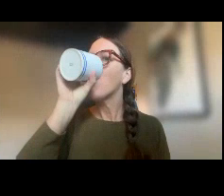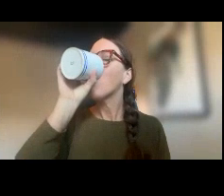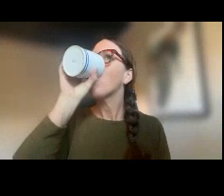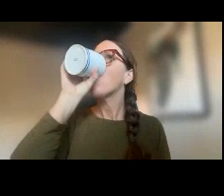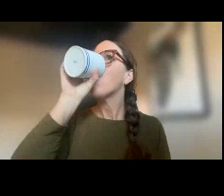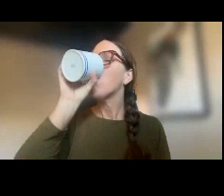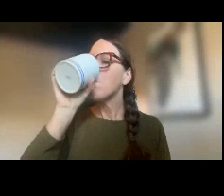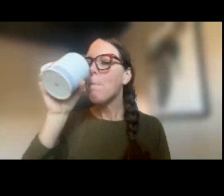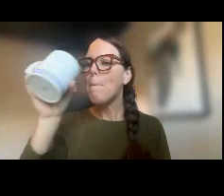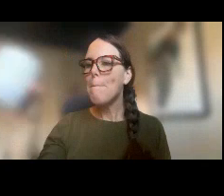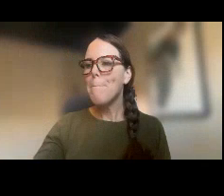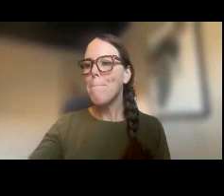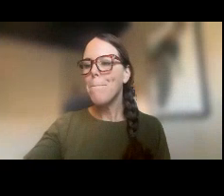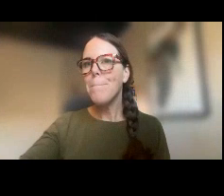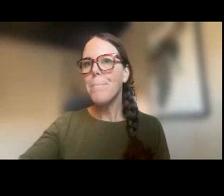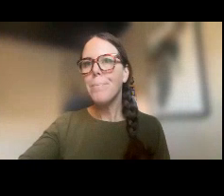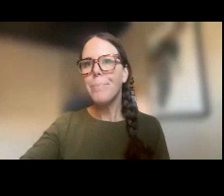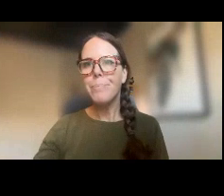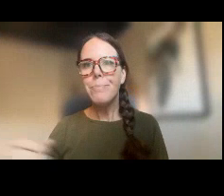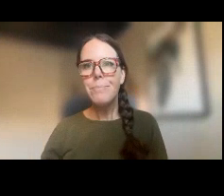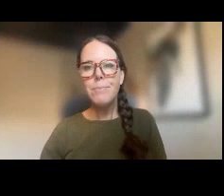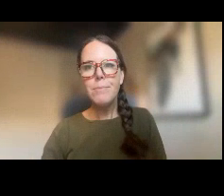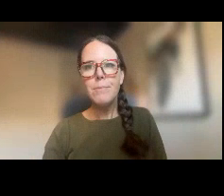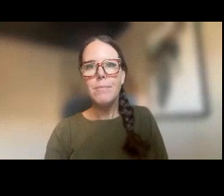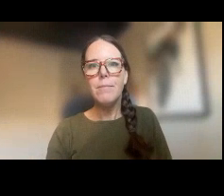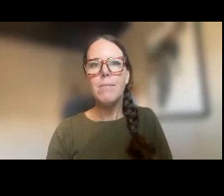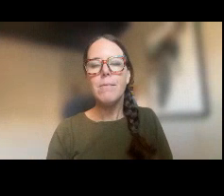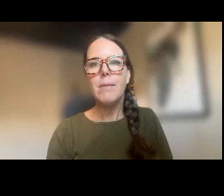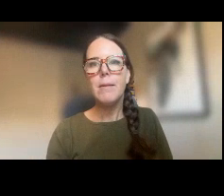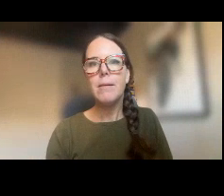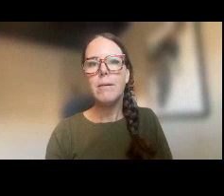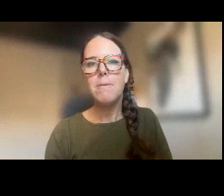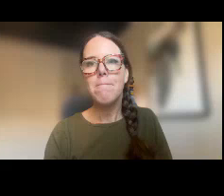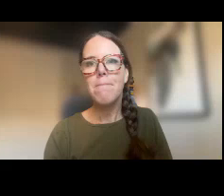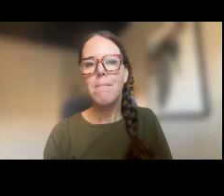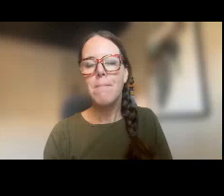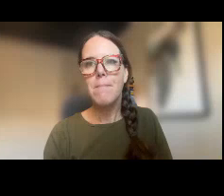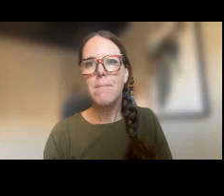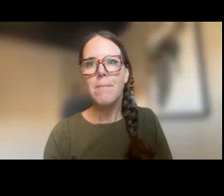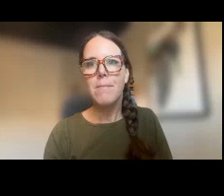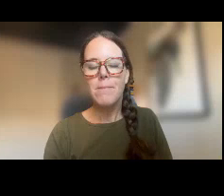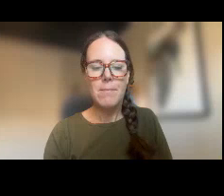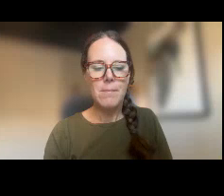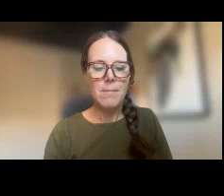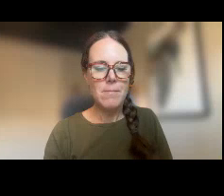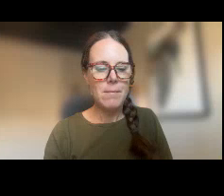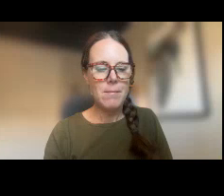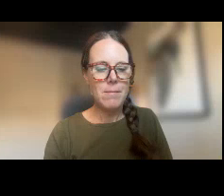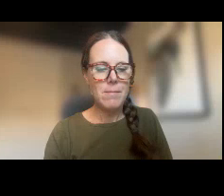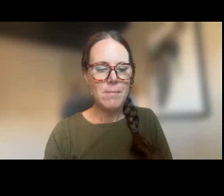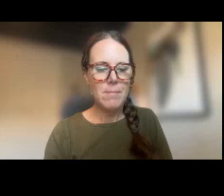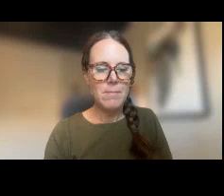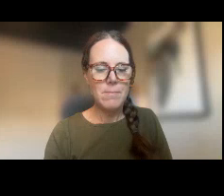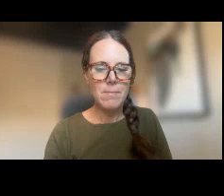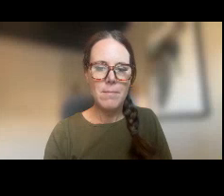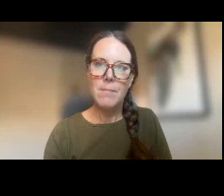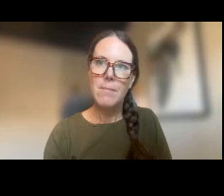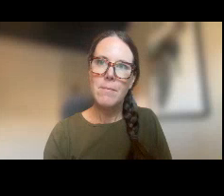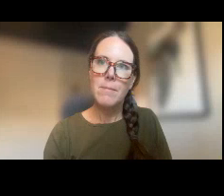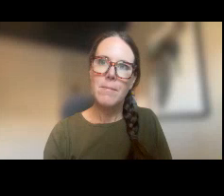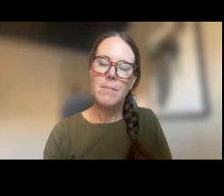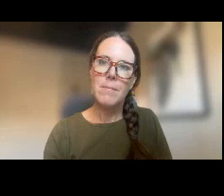right? Like, the number of meetings, the length of them. I think there is a path to still do